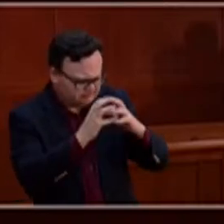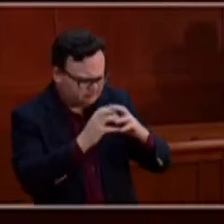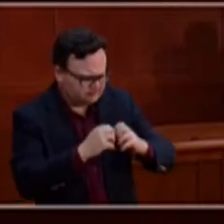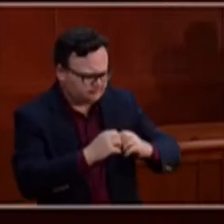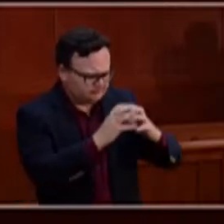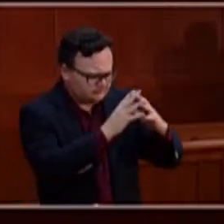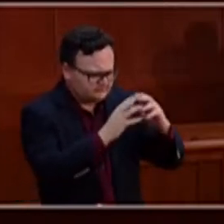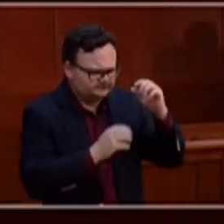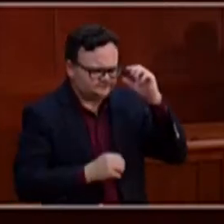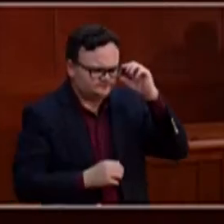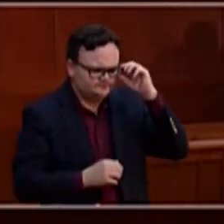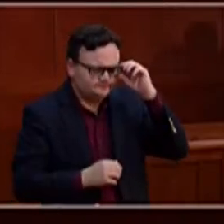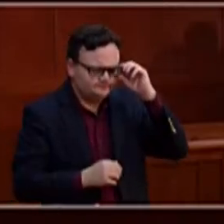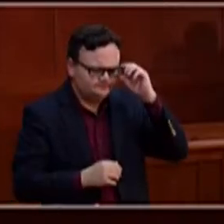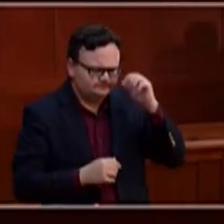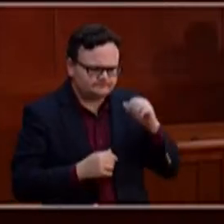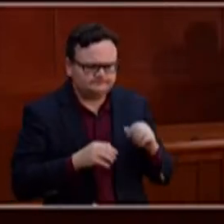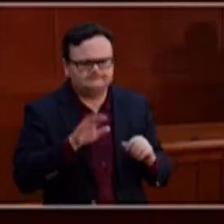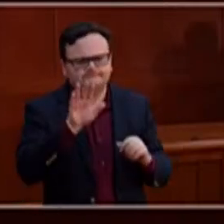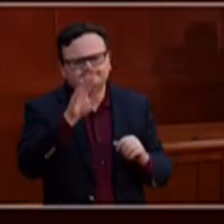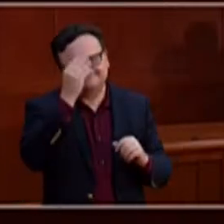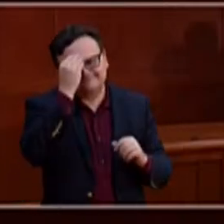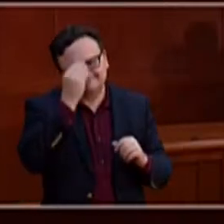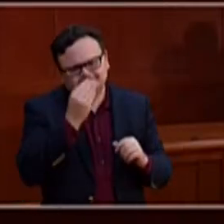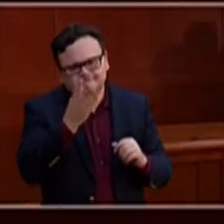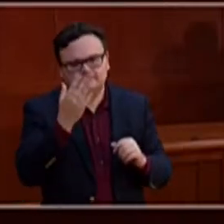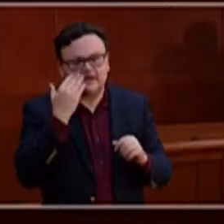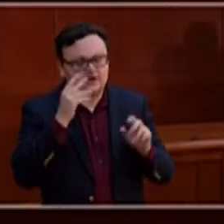I know people are scared around the state,